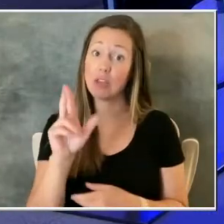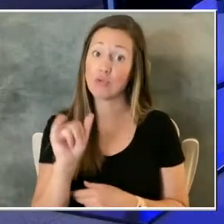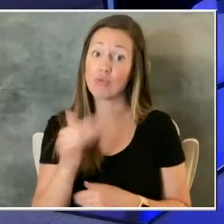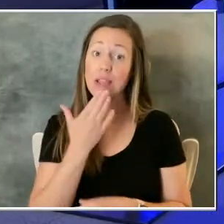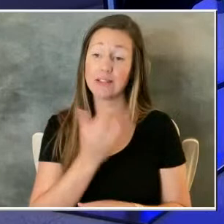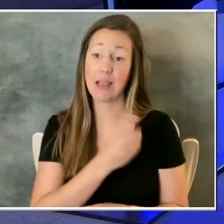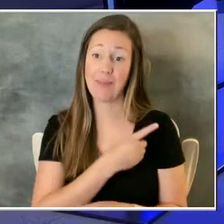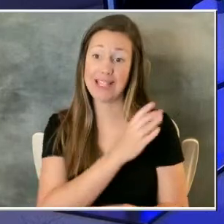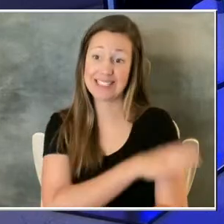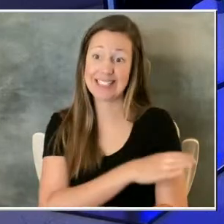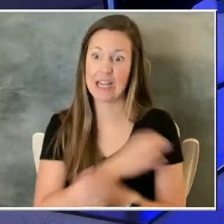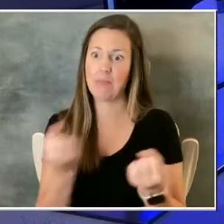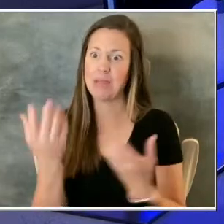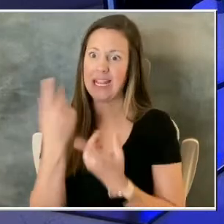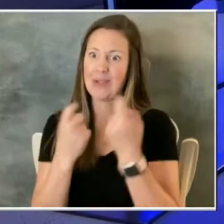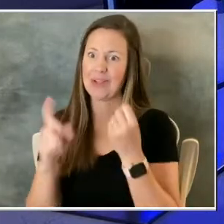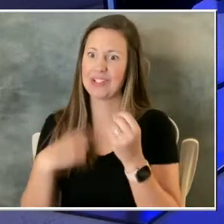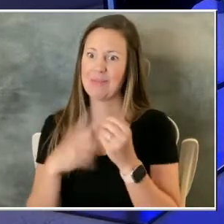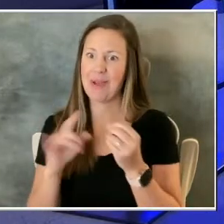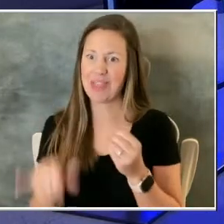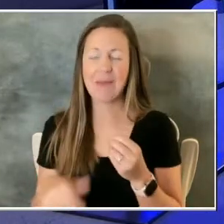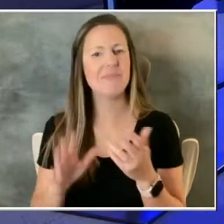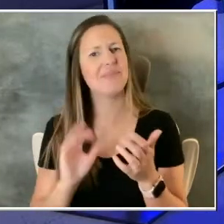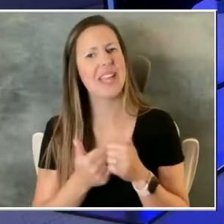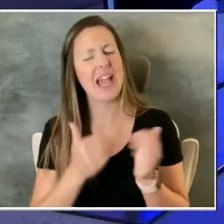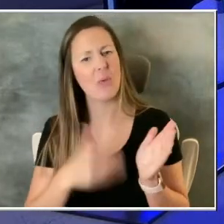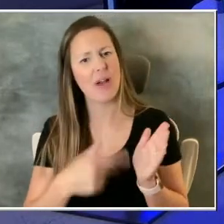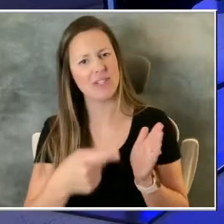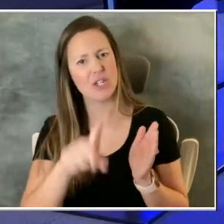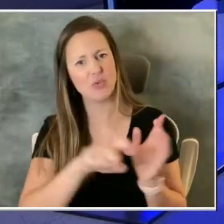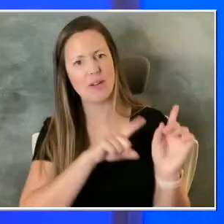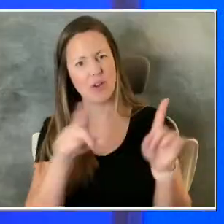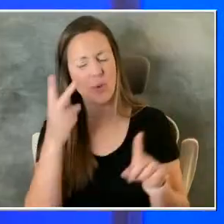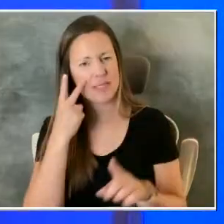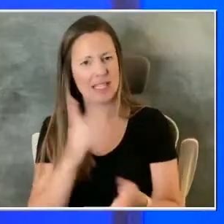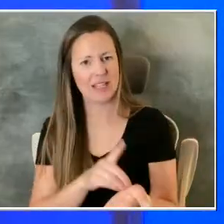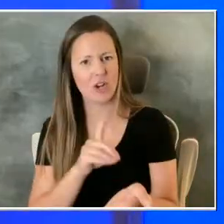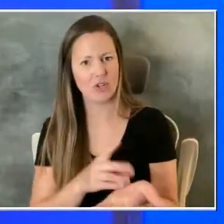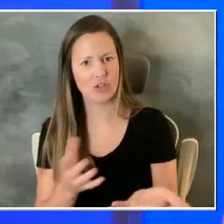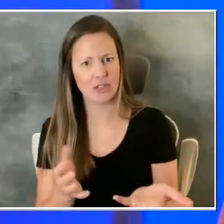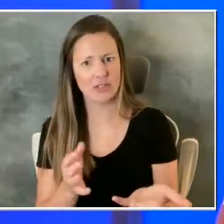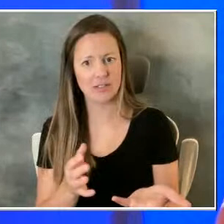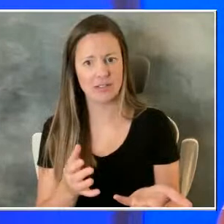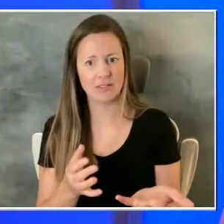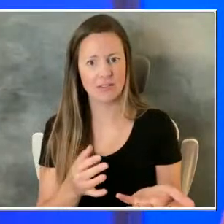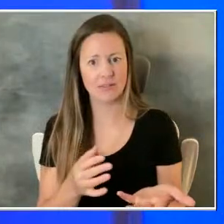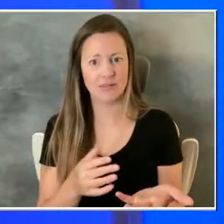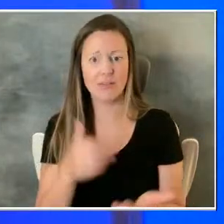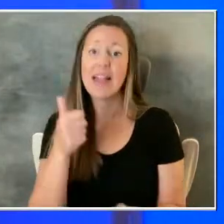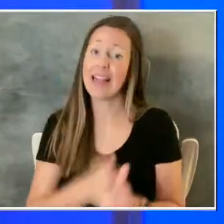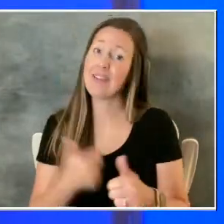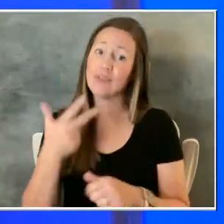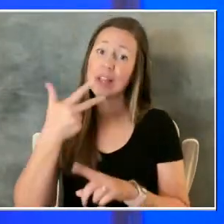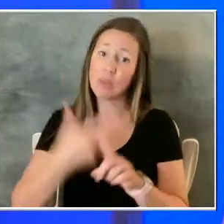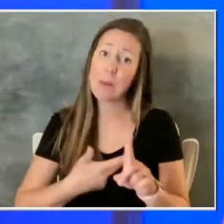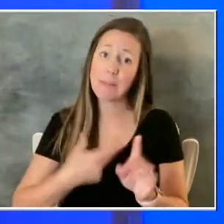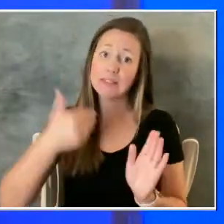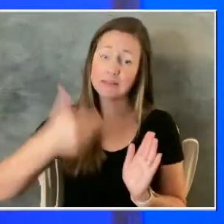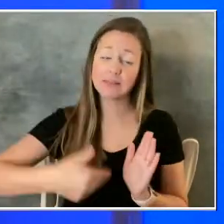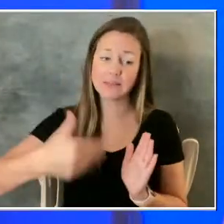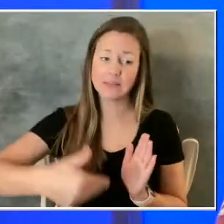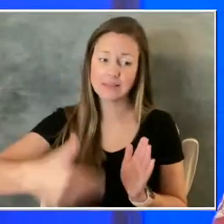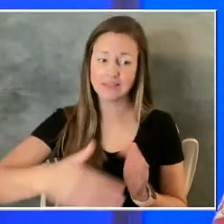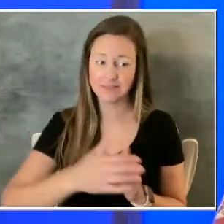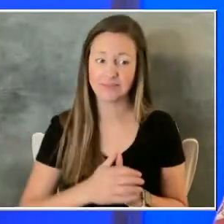about that. How often do you have to see the doctor? I try to see her every 90 days, if she's got a spot. If not, I'll see